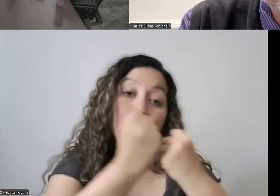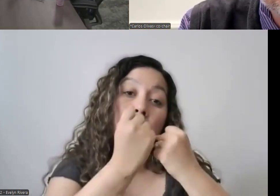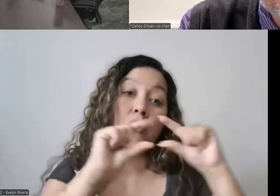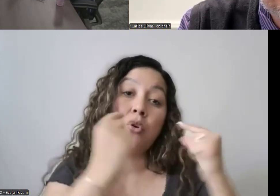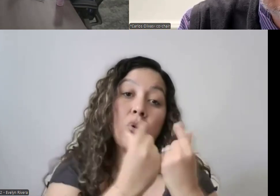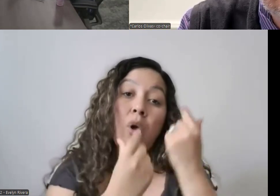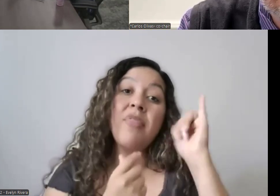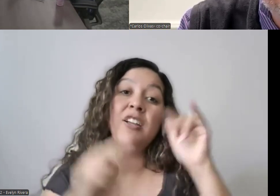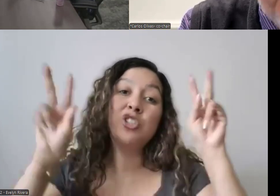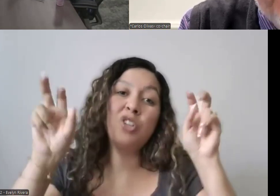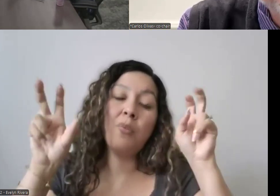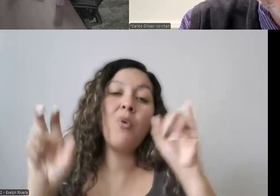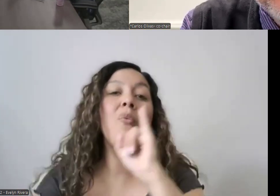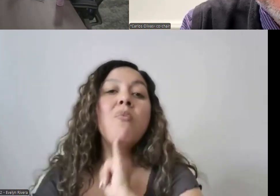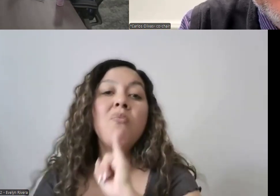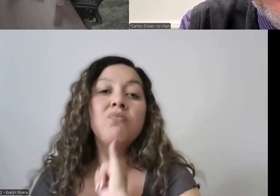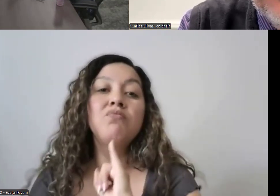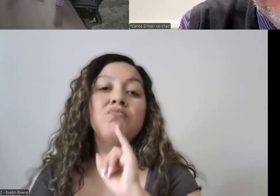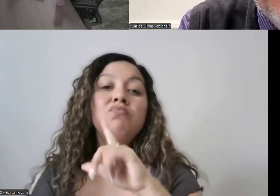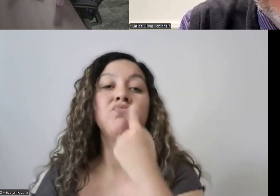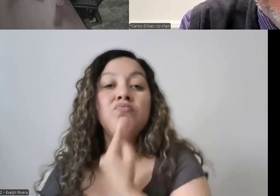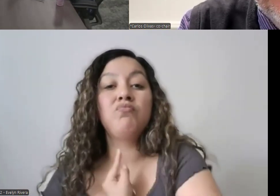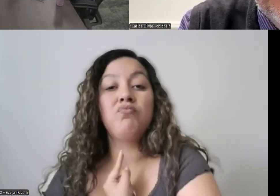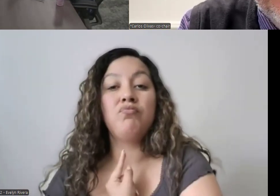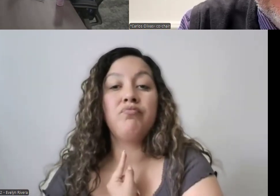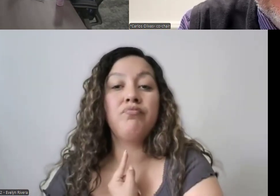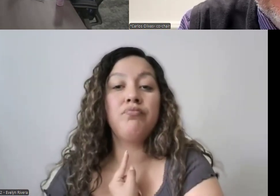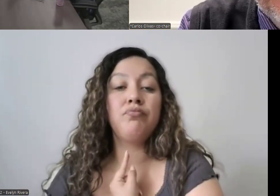isolation, loneliness.